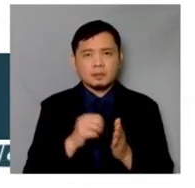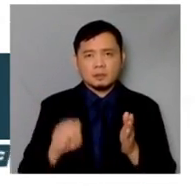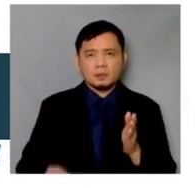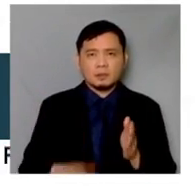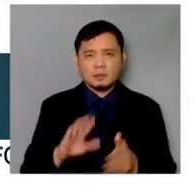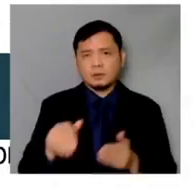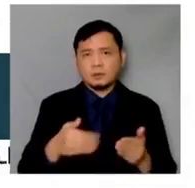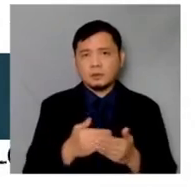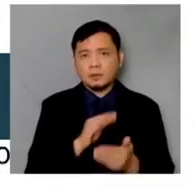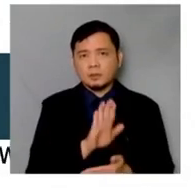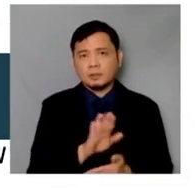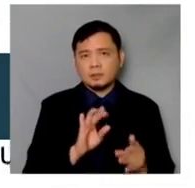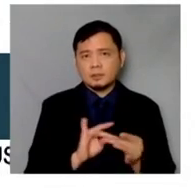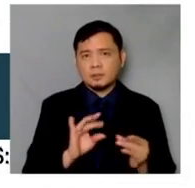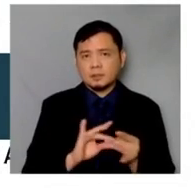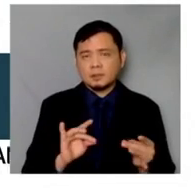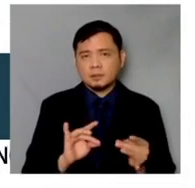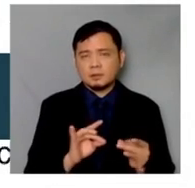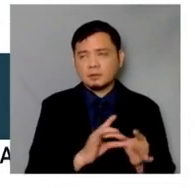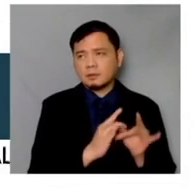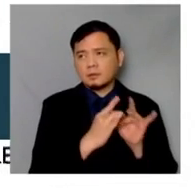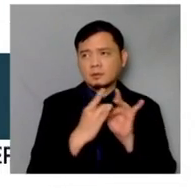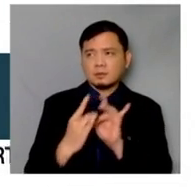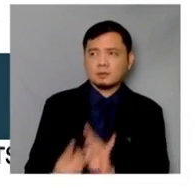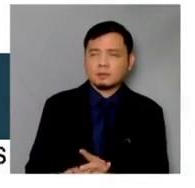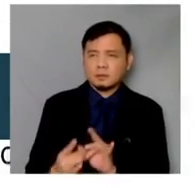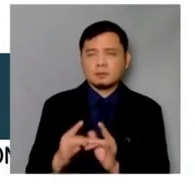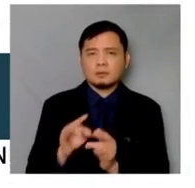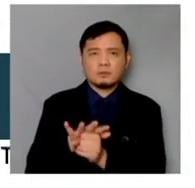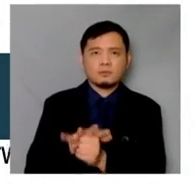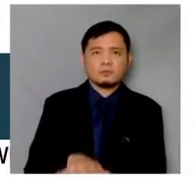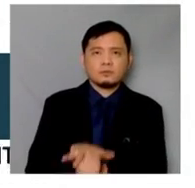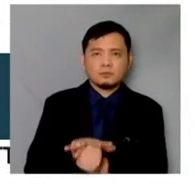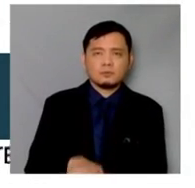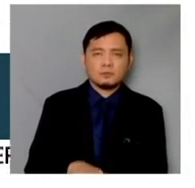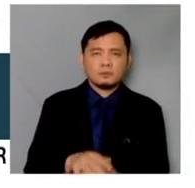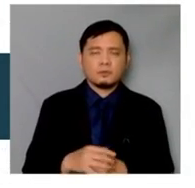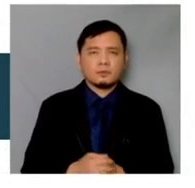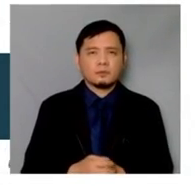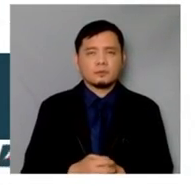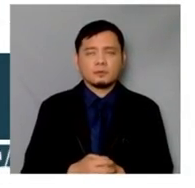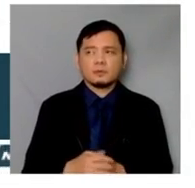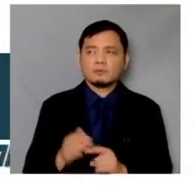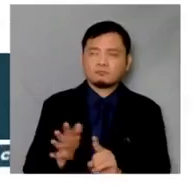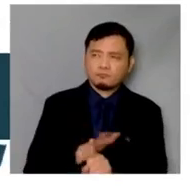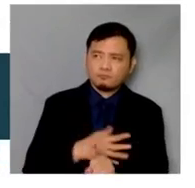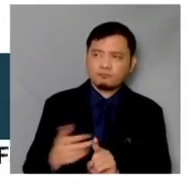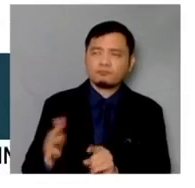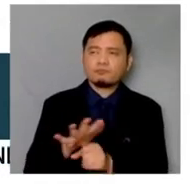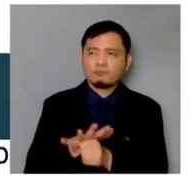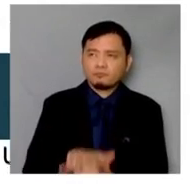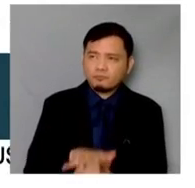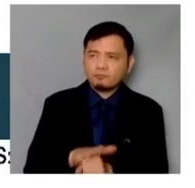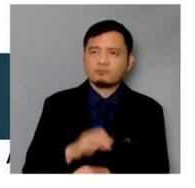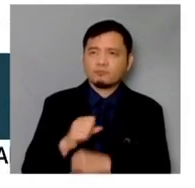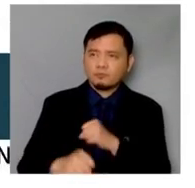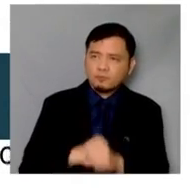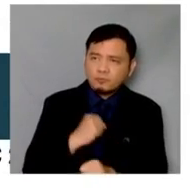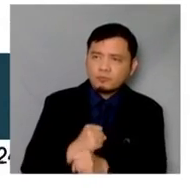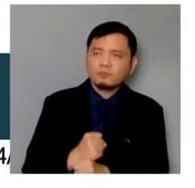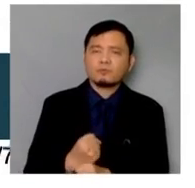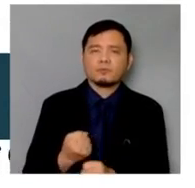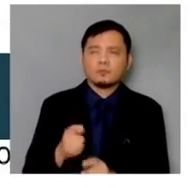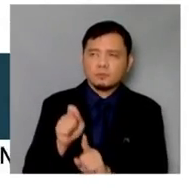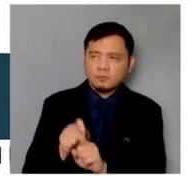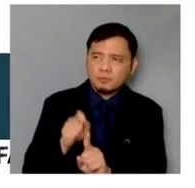statements attests to those acts of coercion he suffered. Beyond